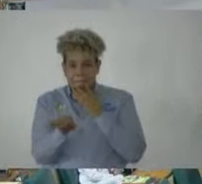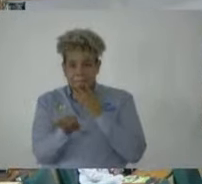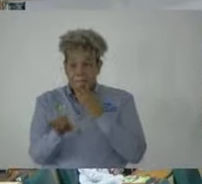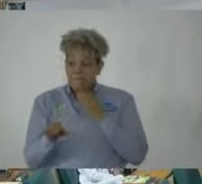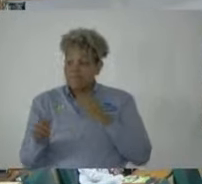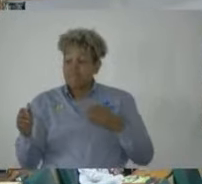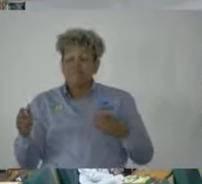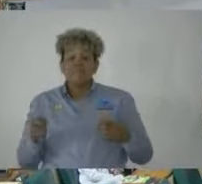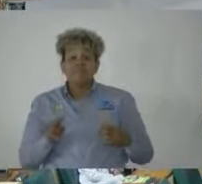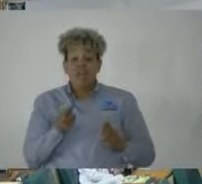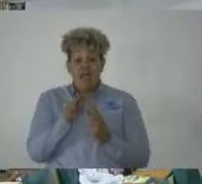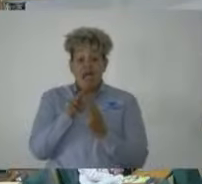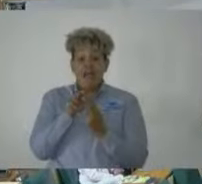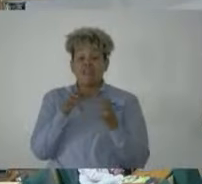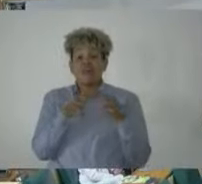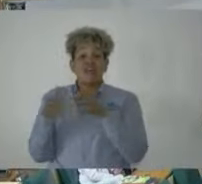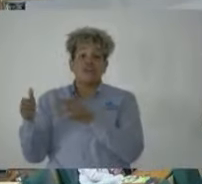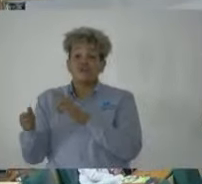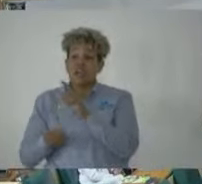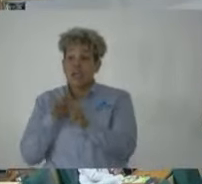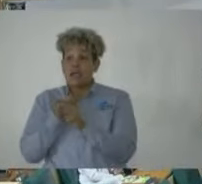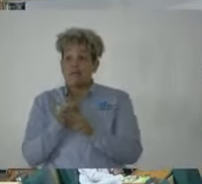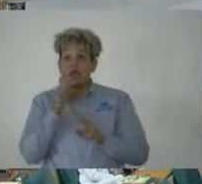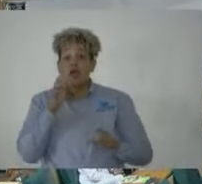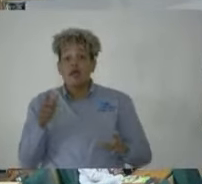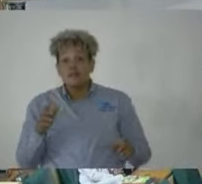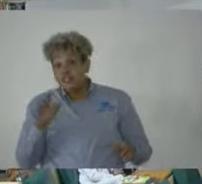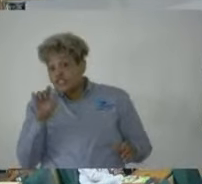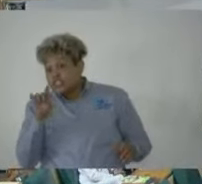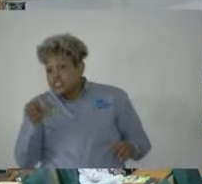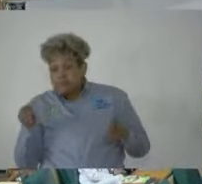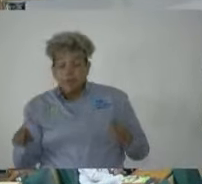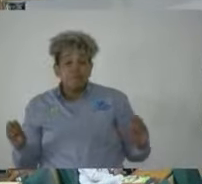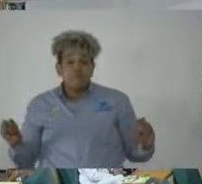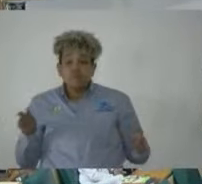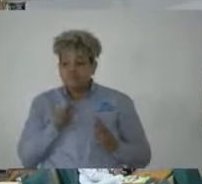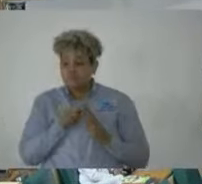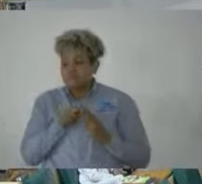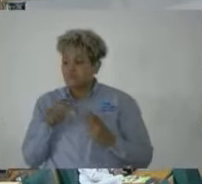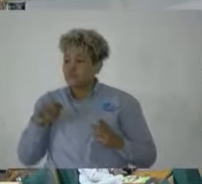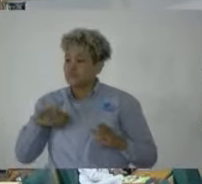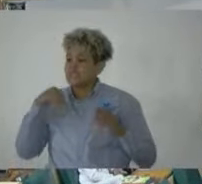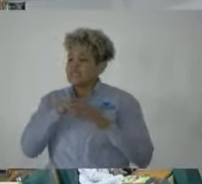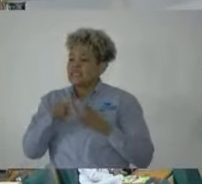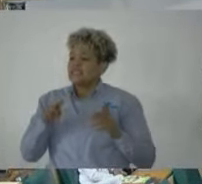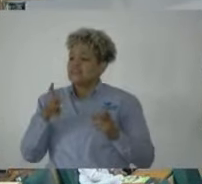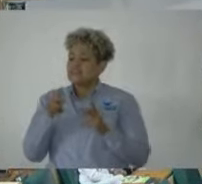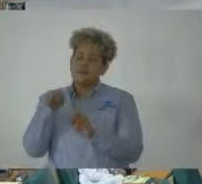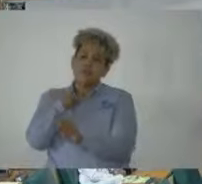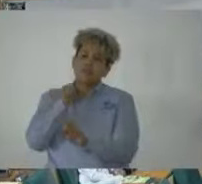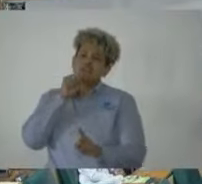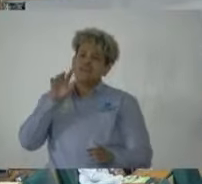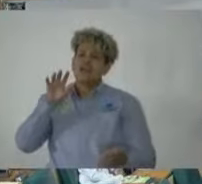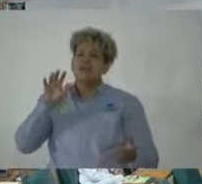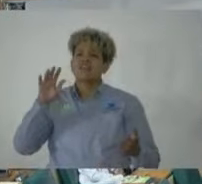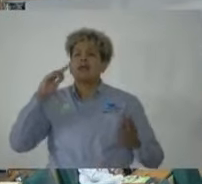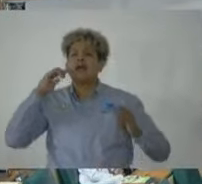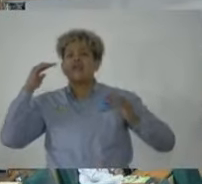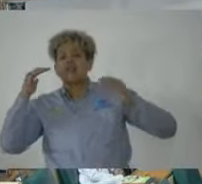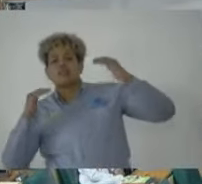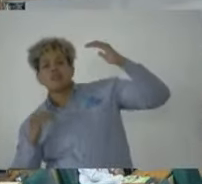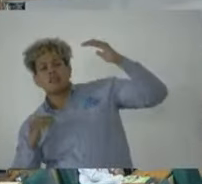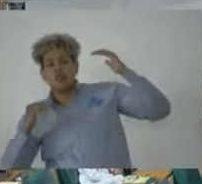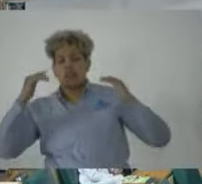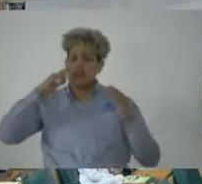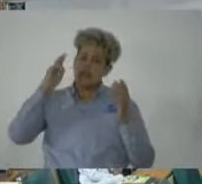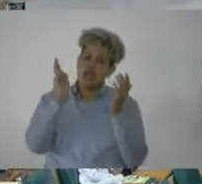Neither category of goods attracted GCT. Now, we got into this position of a lopsided imbalance in the